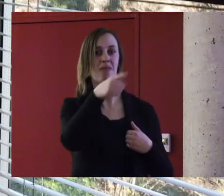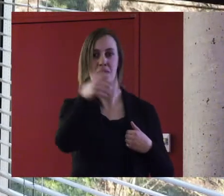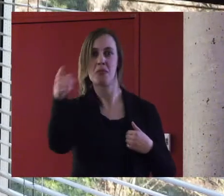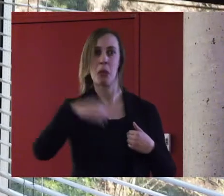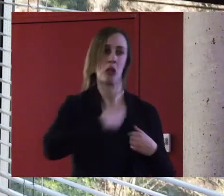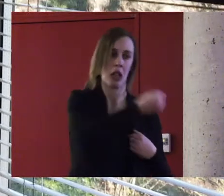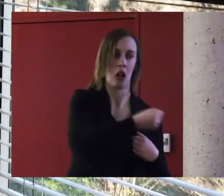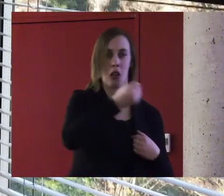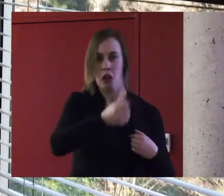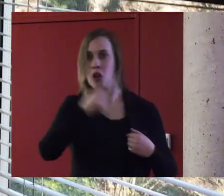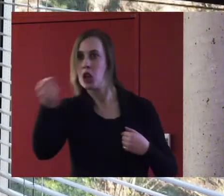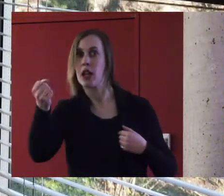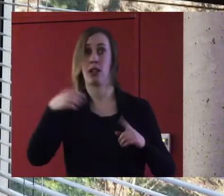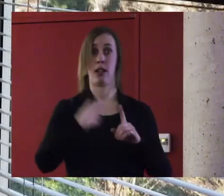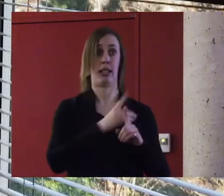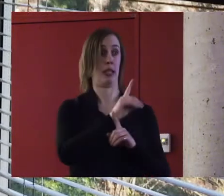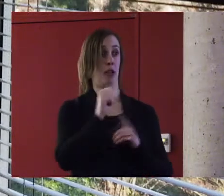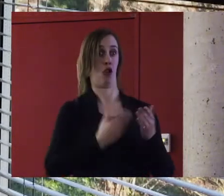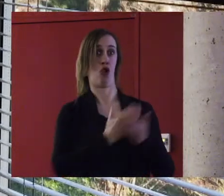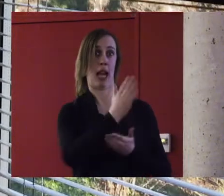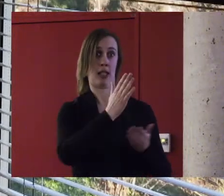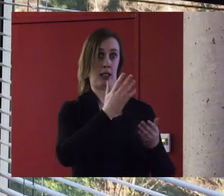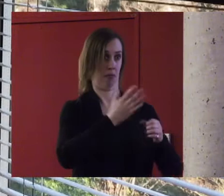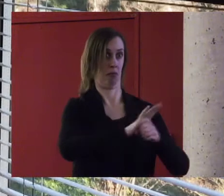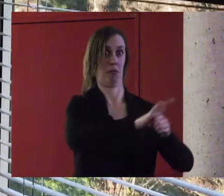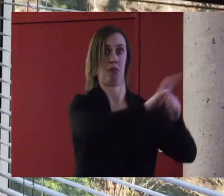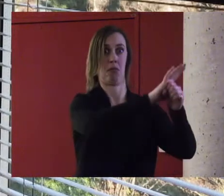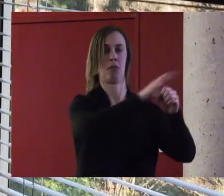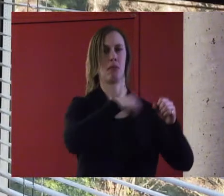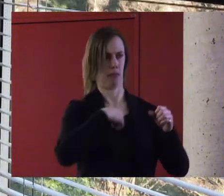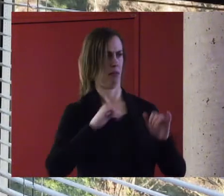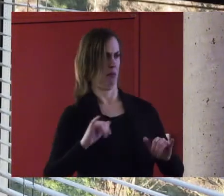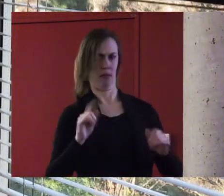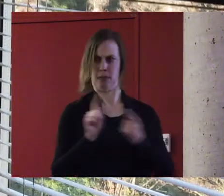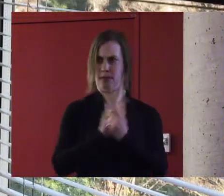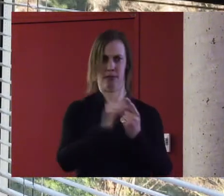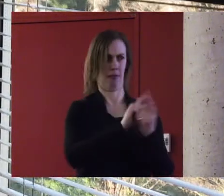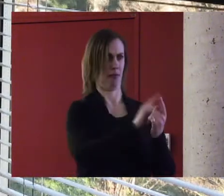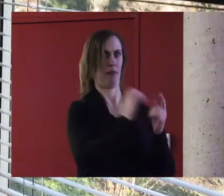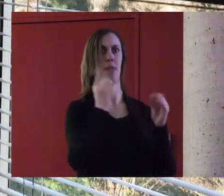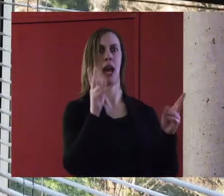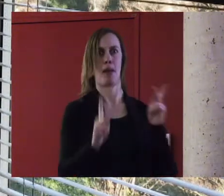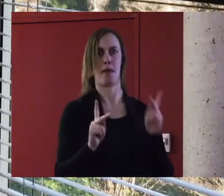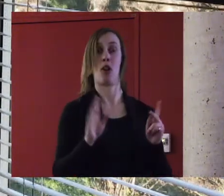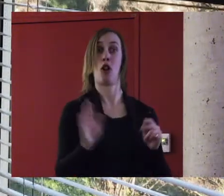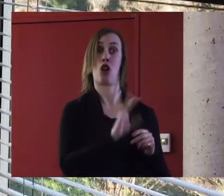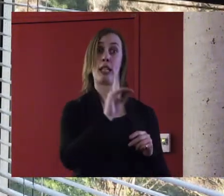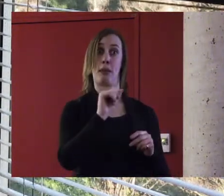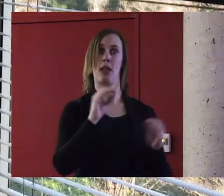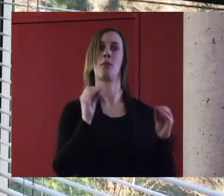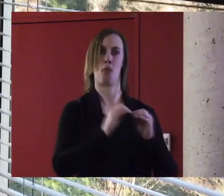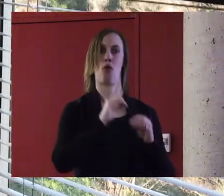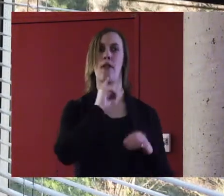disability rights movement, I have met many folks who have more significant disabilities than I, like